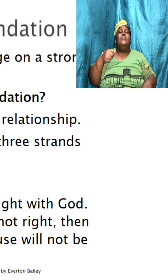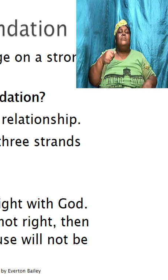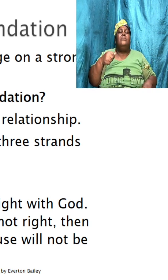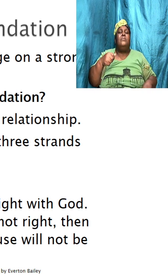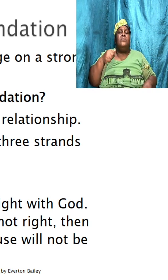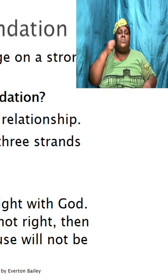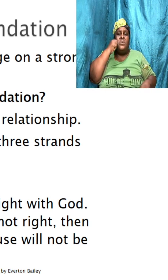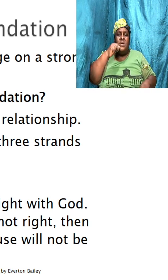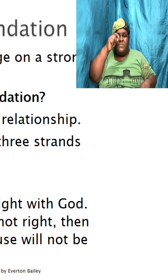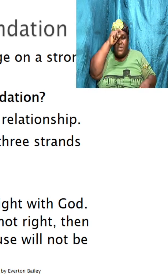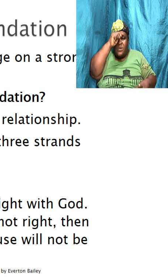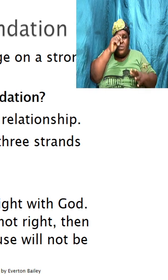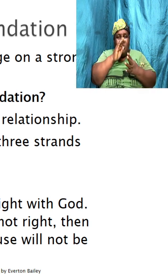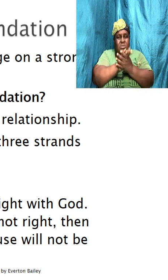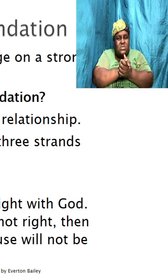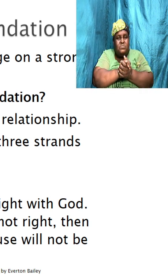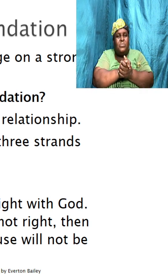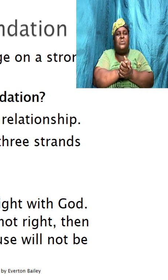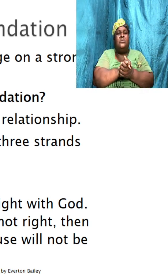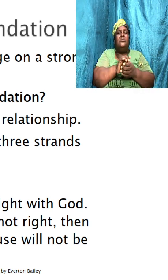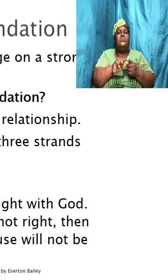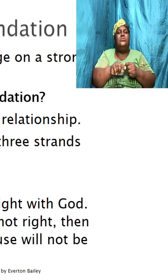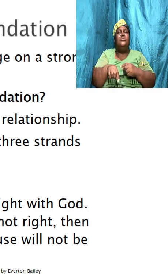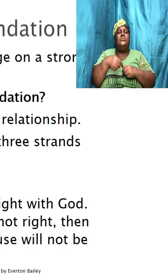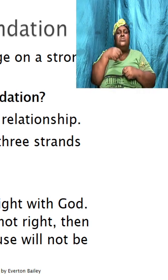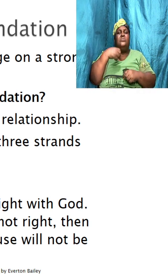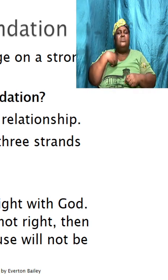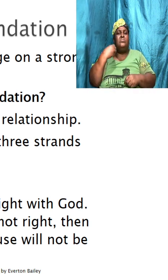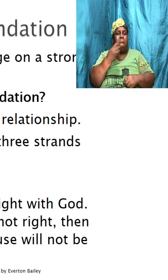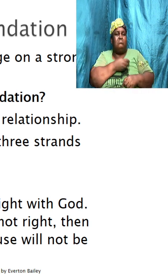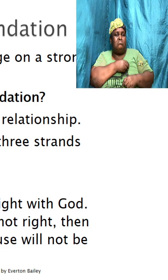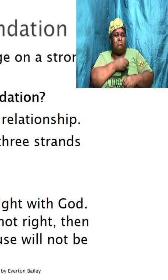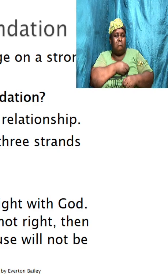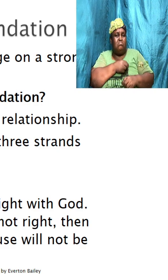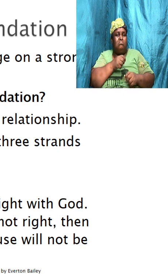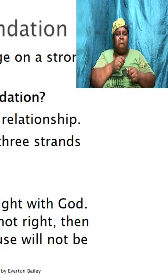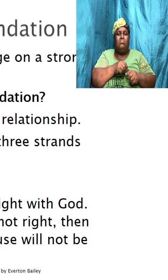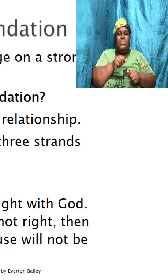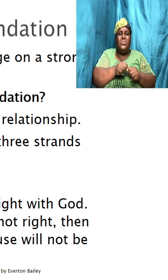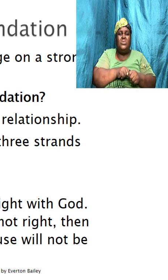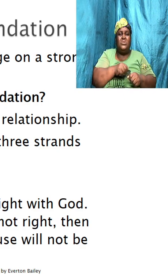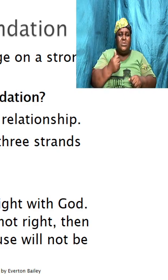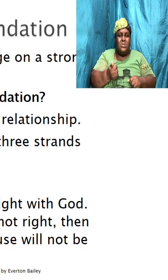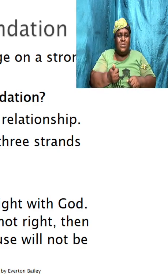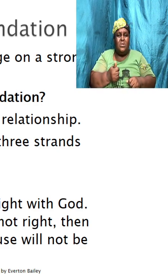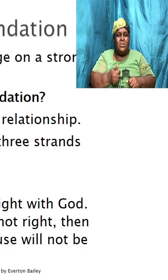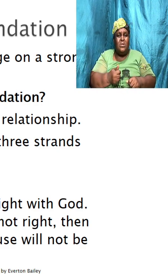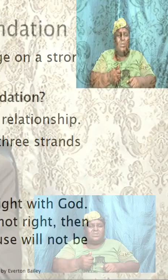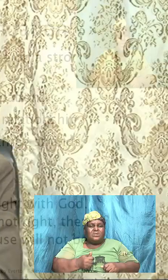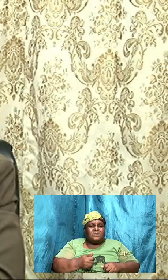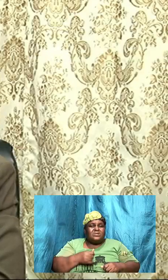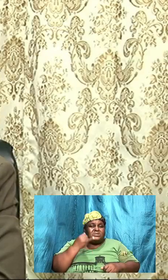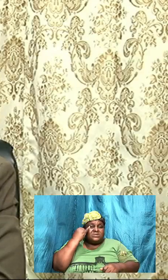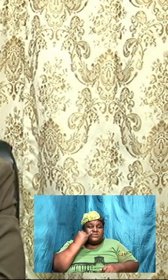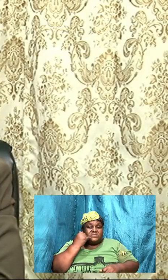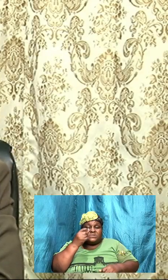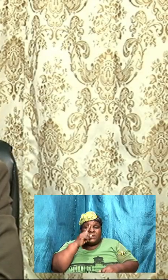single folks you're planning to get married make sure that you are at the point with God